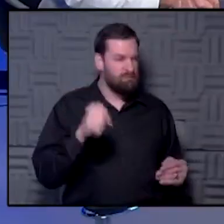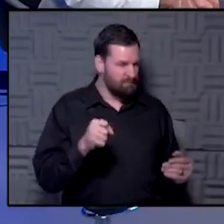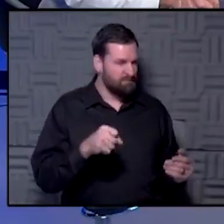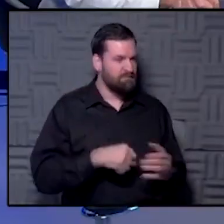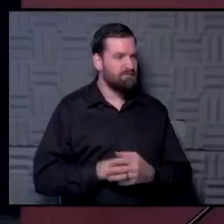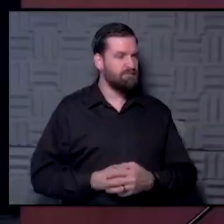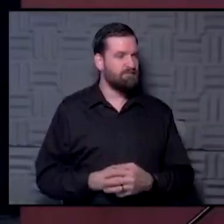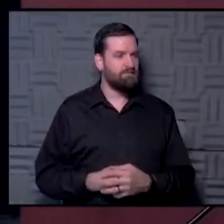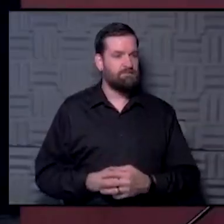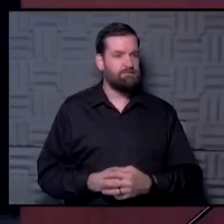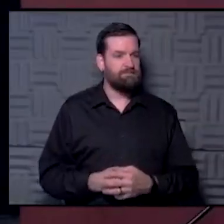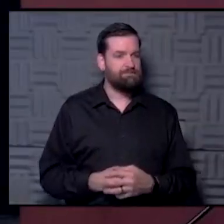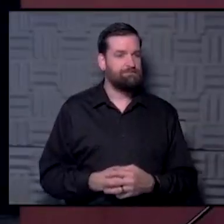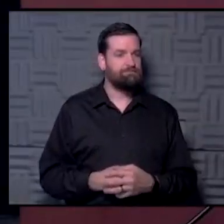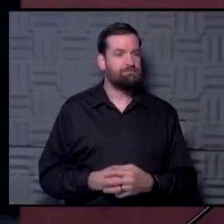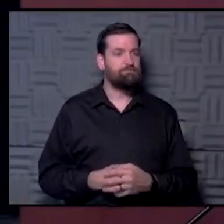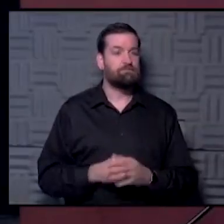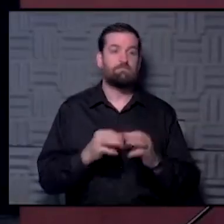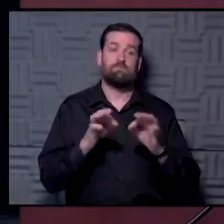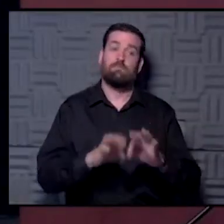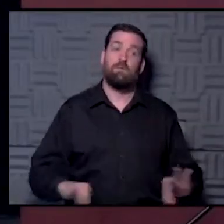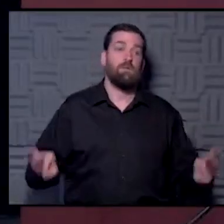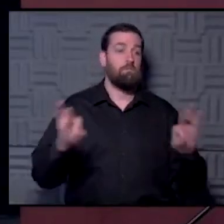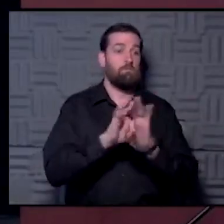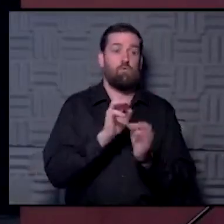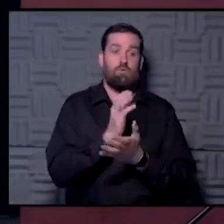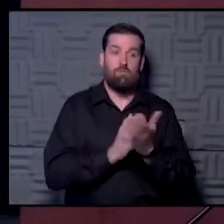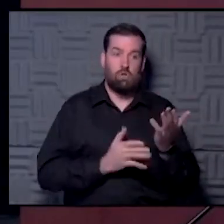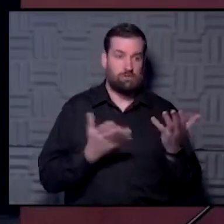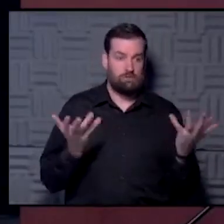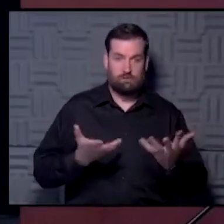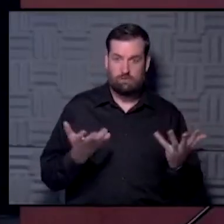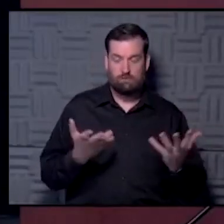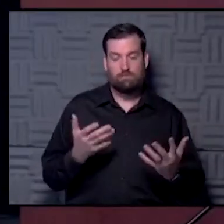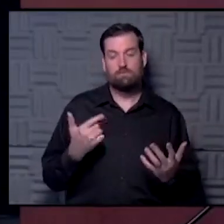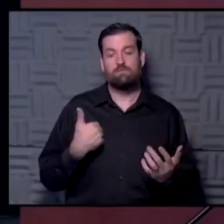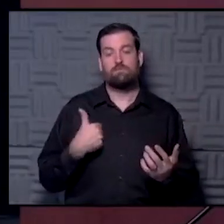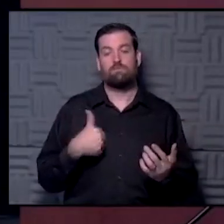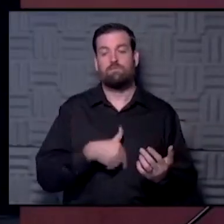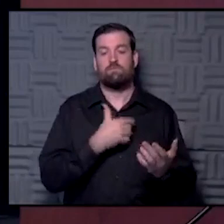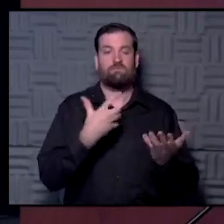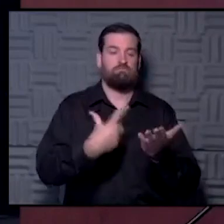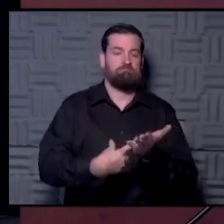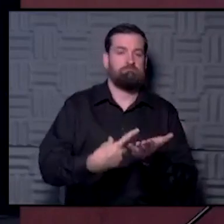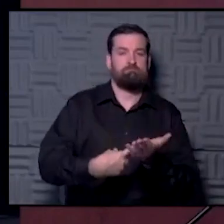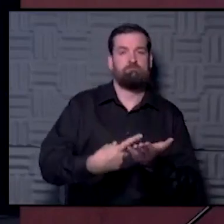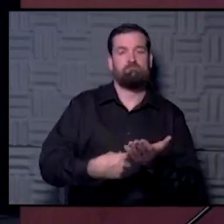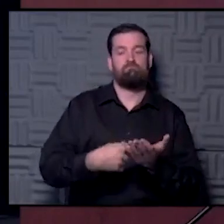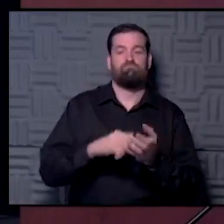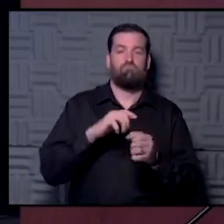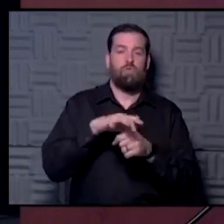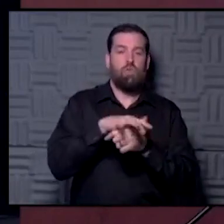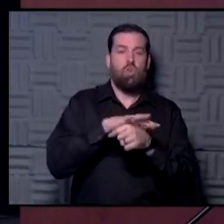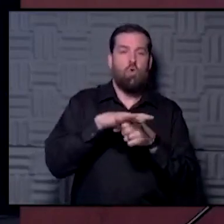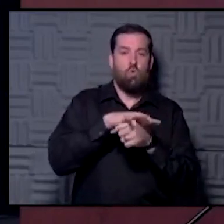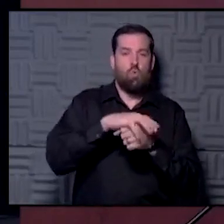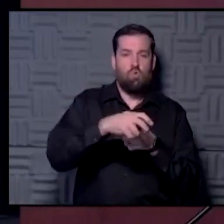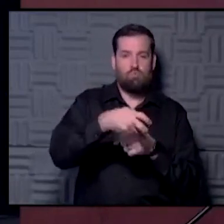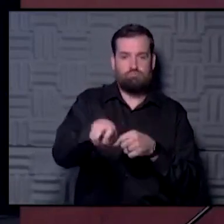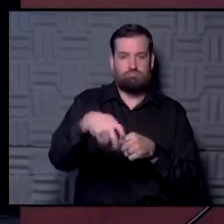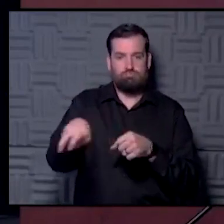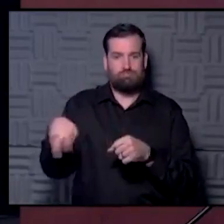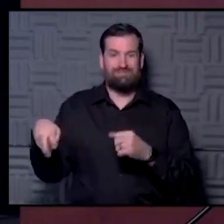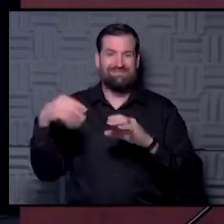so the important parts of this conversation, I think, are, we've talked about sort of the local transmission dynamics